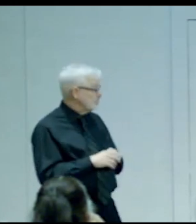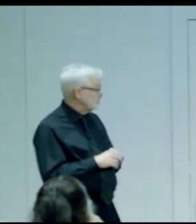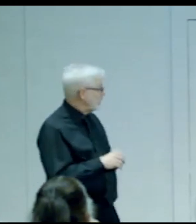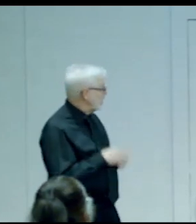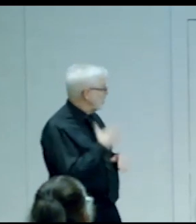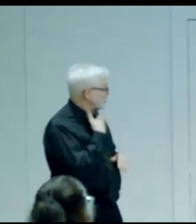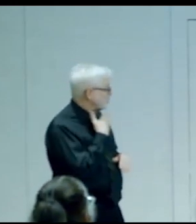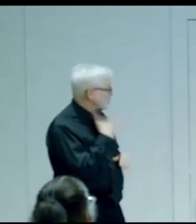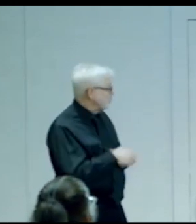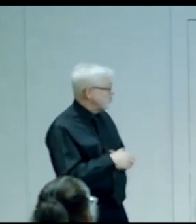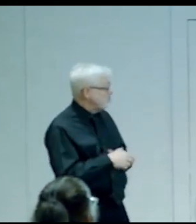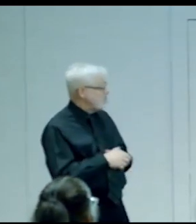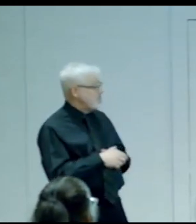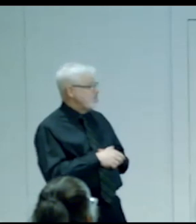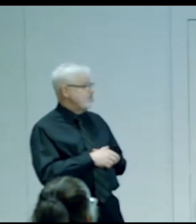Thank you for that question.